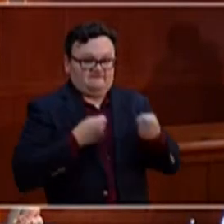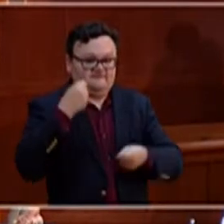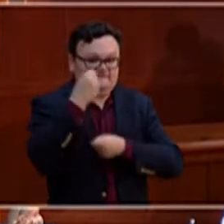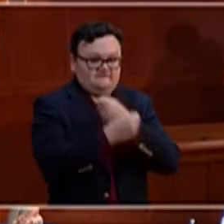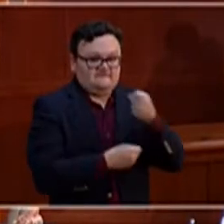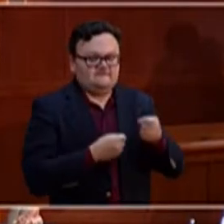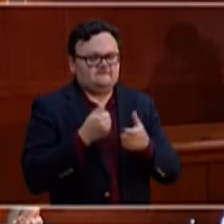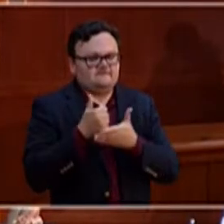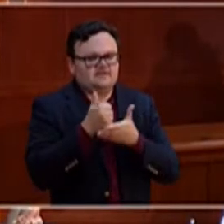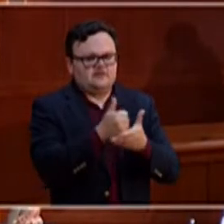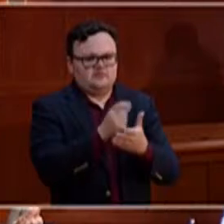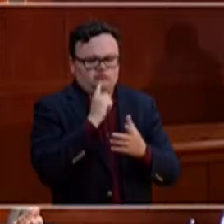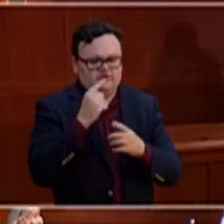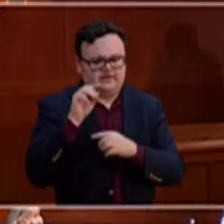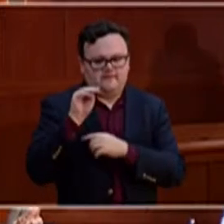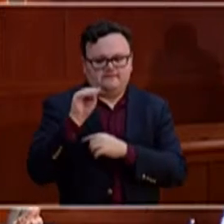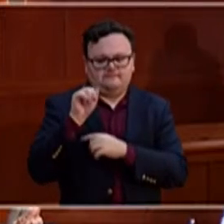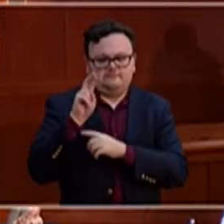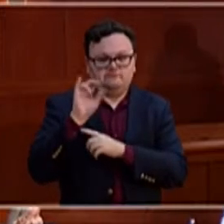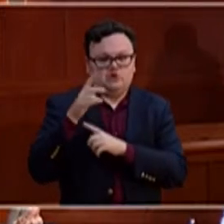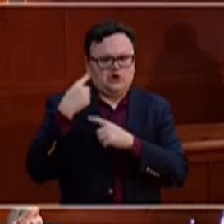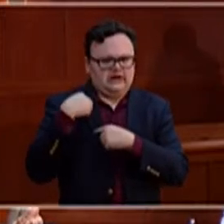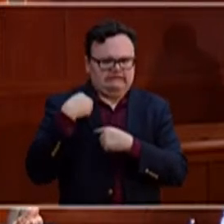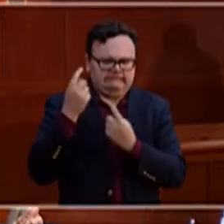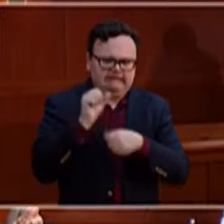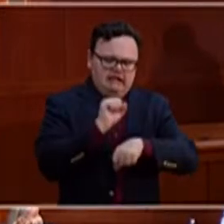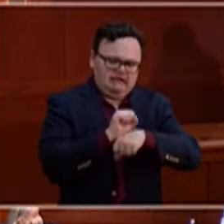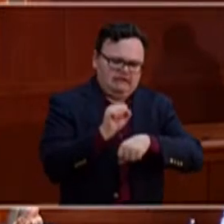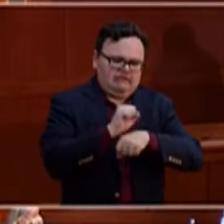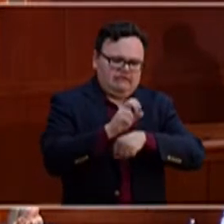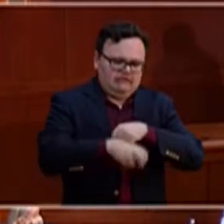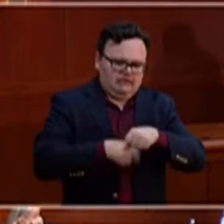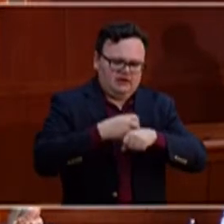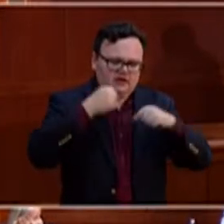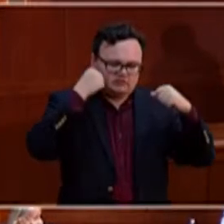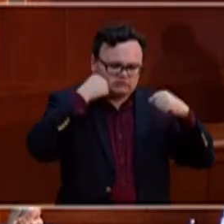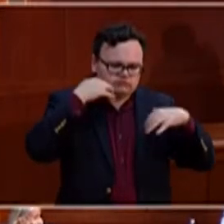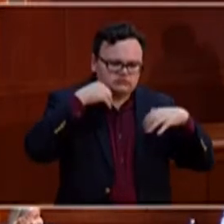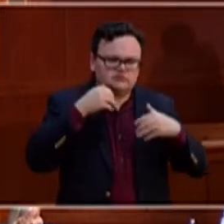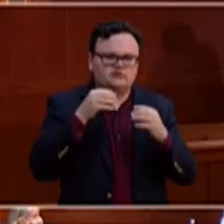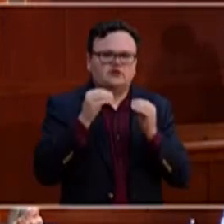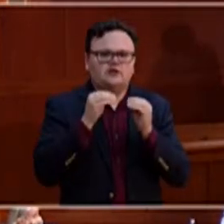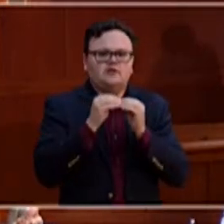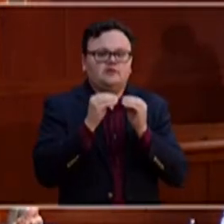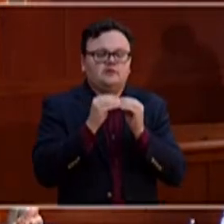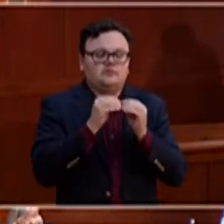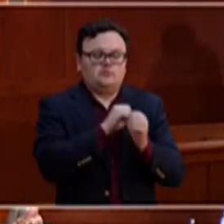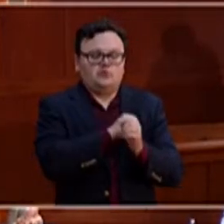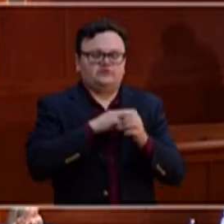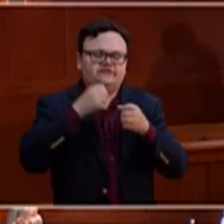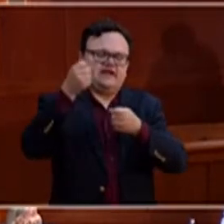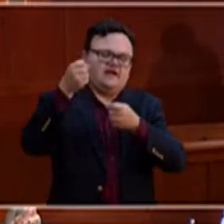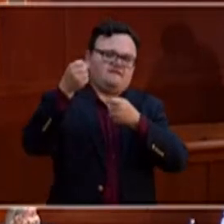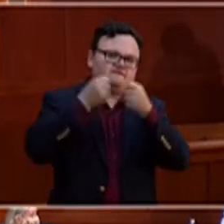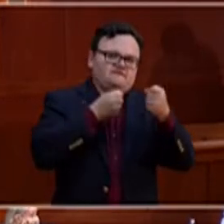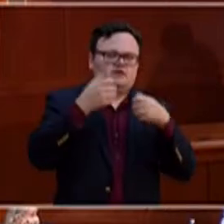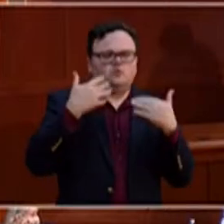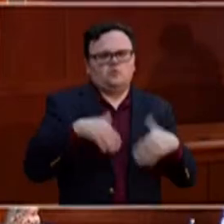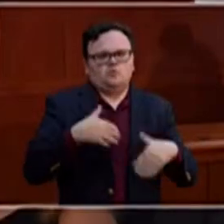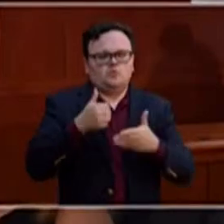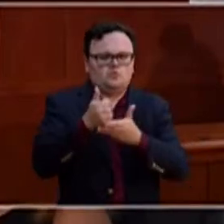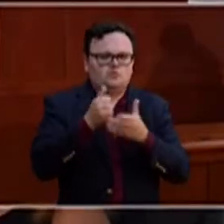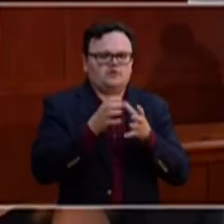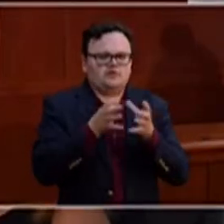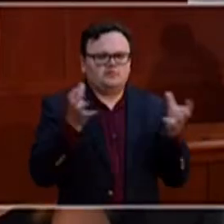March dealing with this. So that has been key. But I would also say in the collaboration that has been discussed in working with